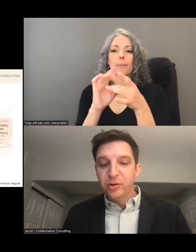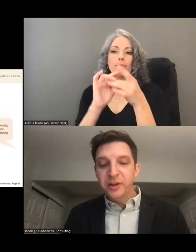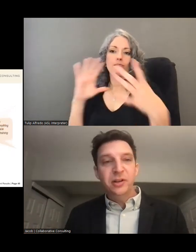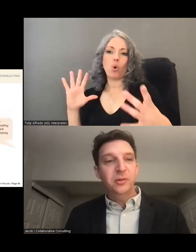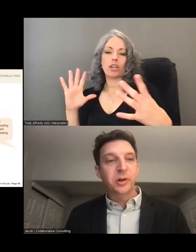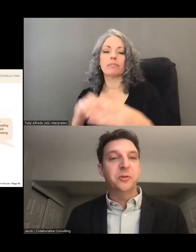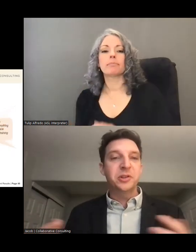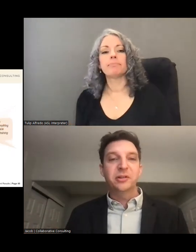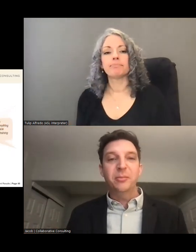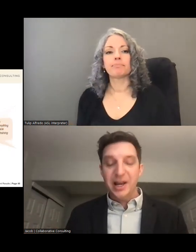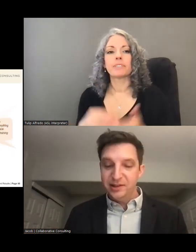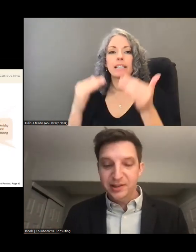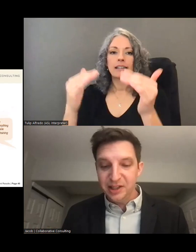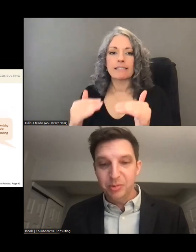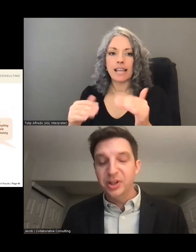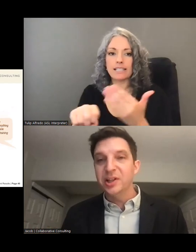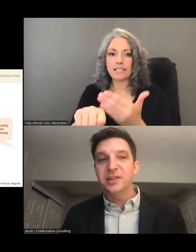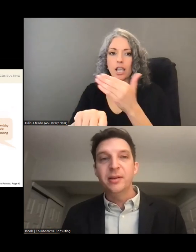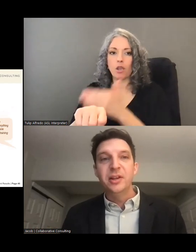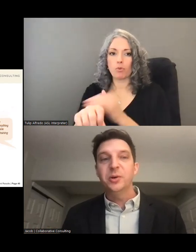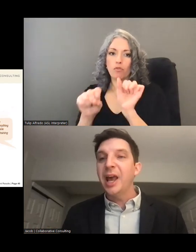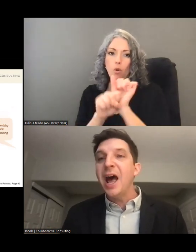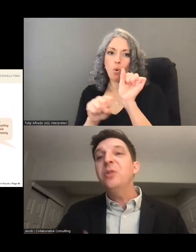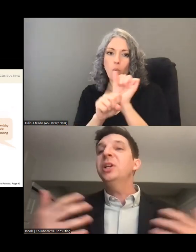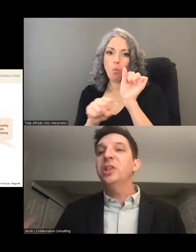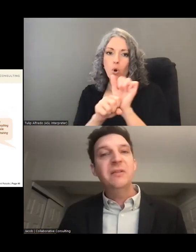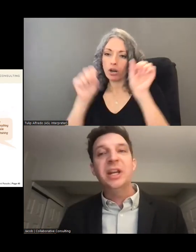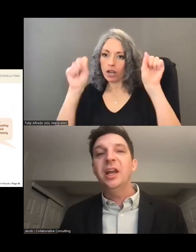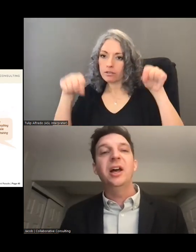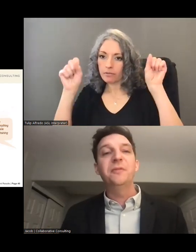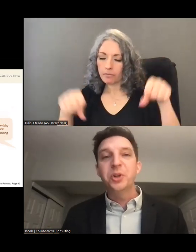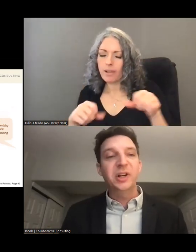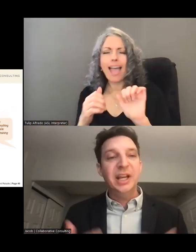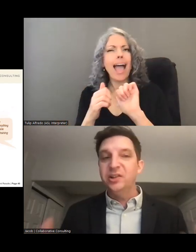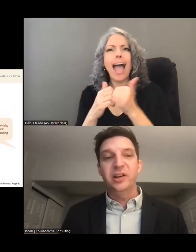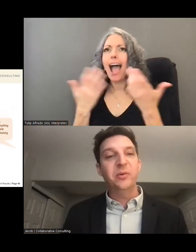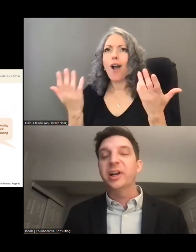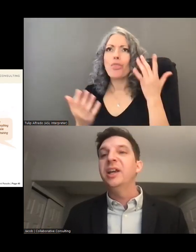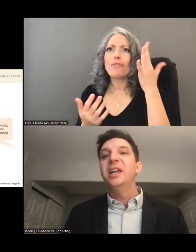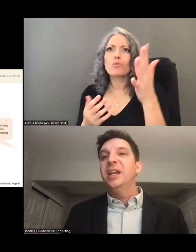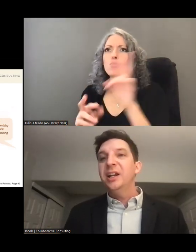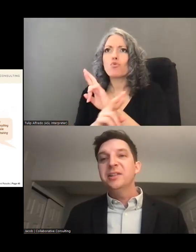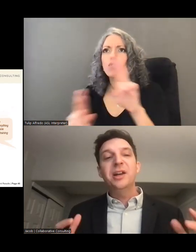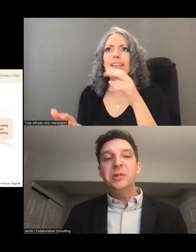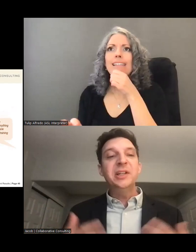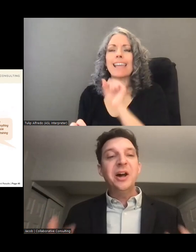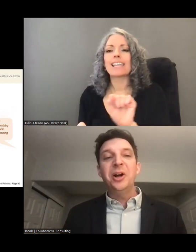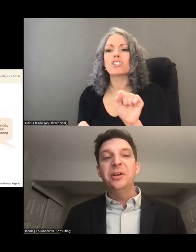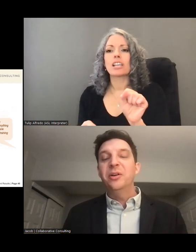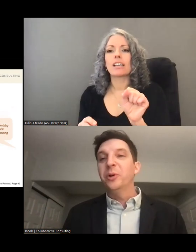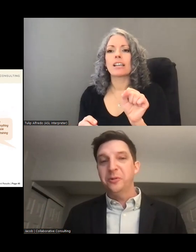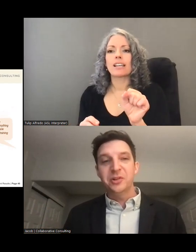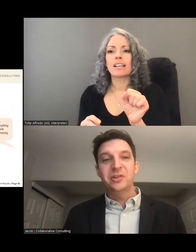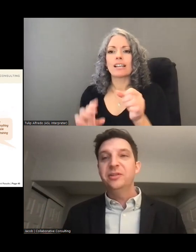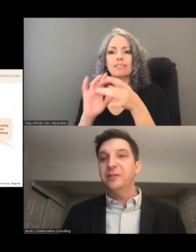around improving workforce capacities and capabilities. So again, how do we achieve a future-ready aging network? It is doubling down